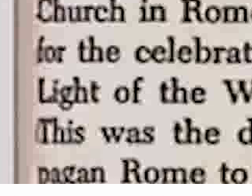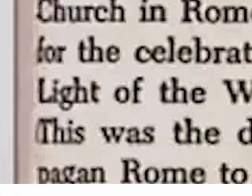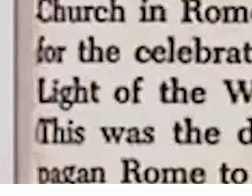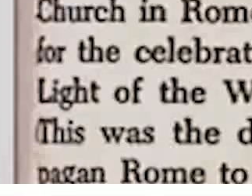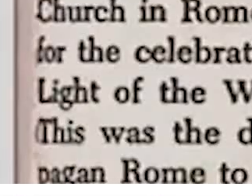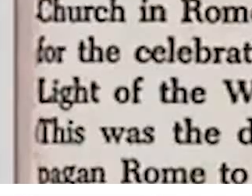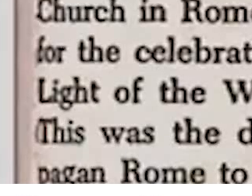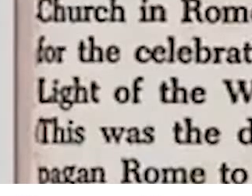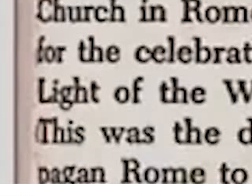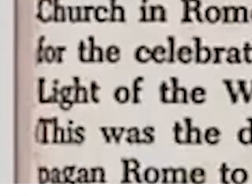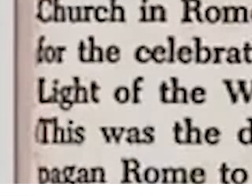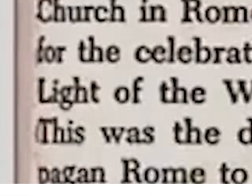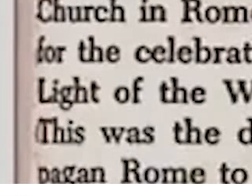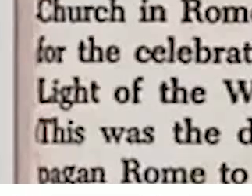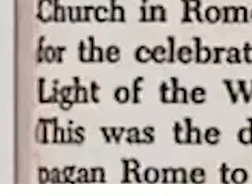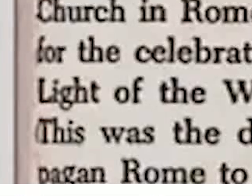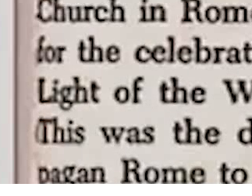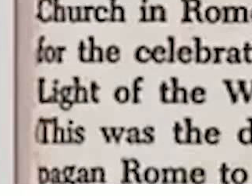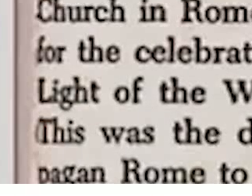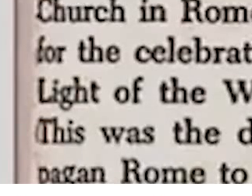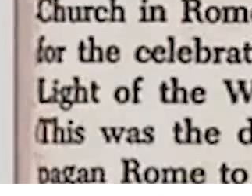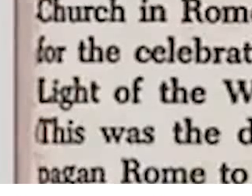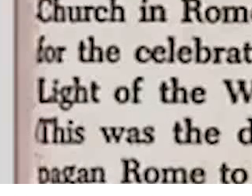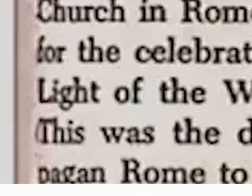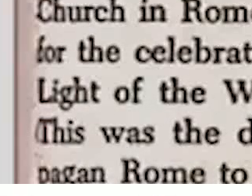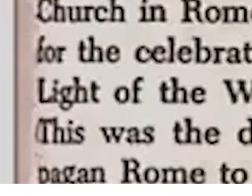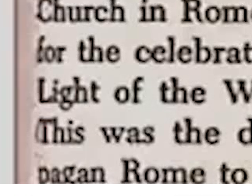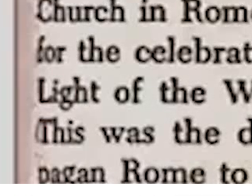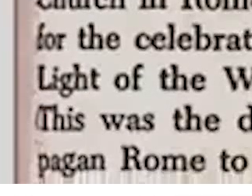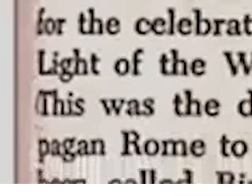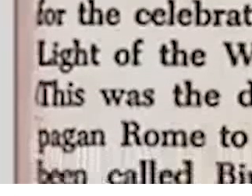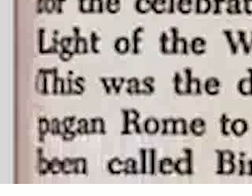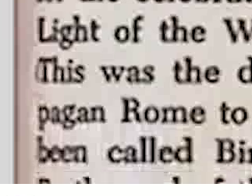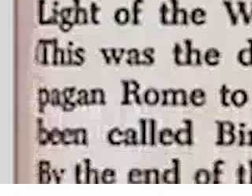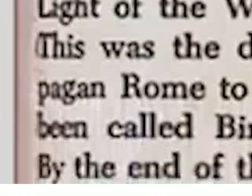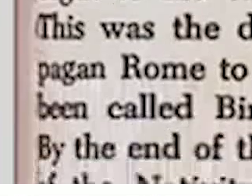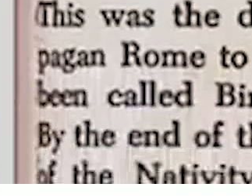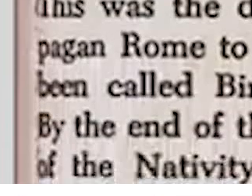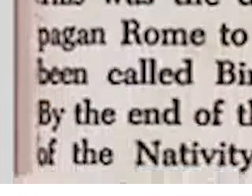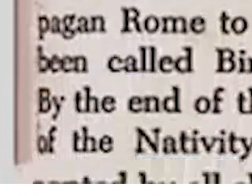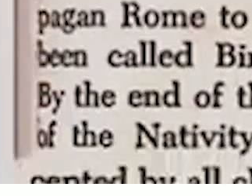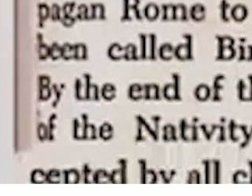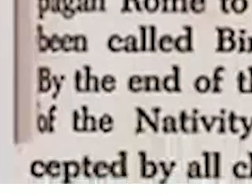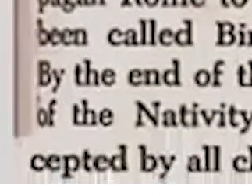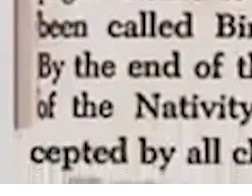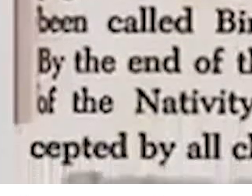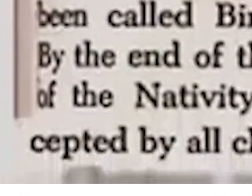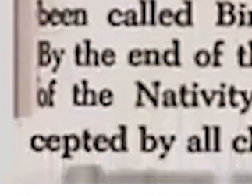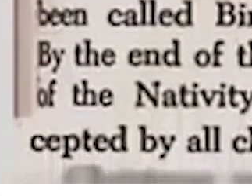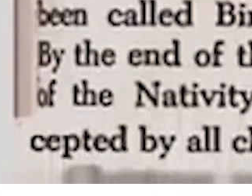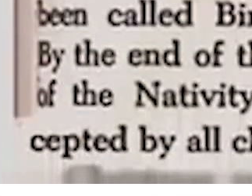the Christian era. In about the year 330, however, the Church